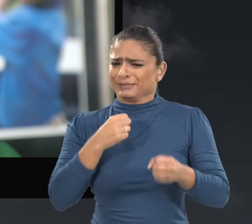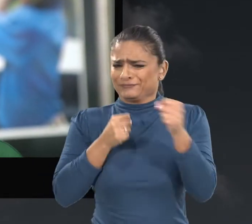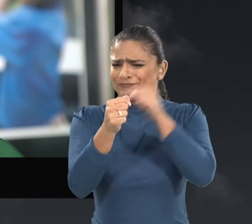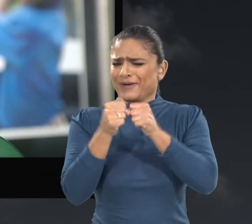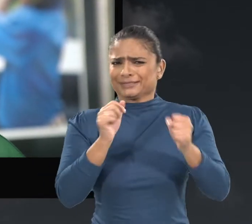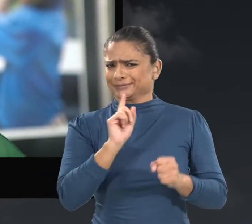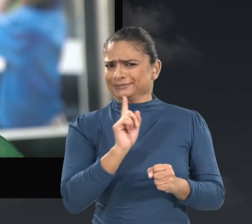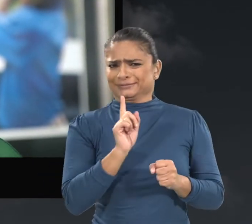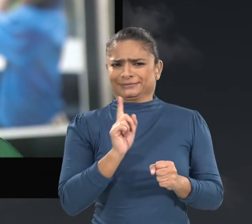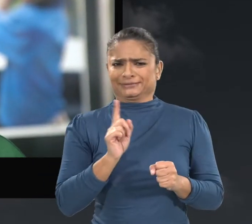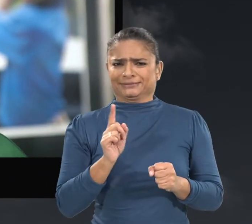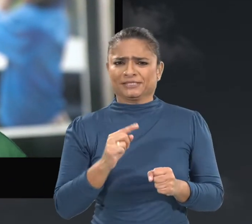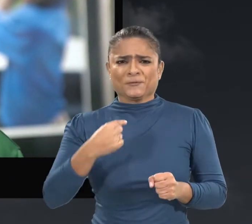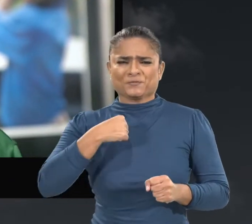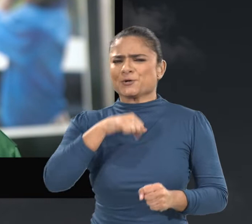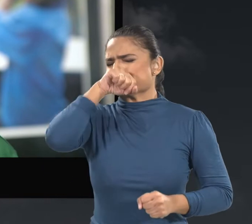akatibulwana